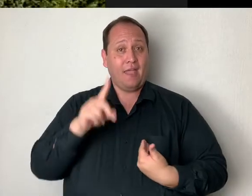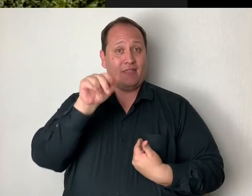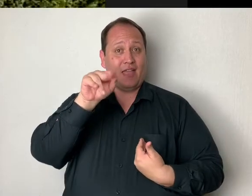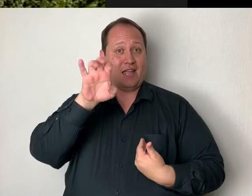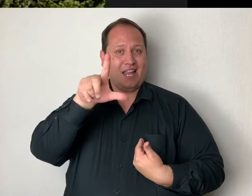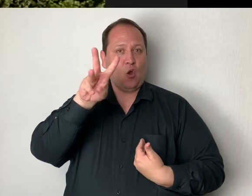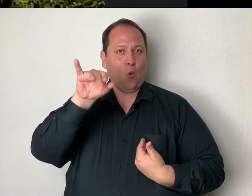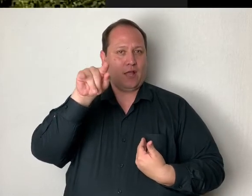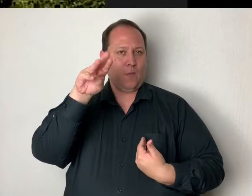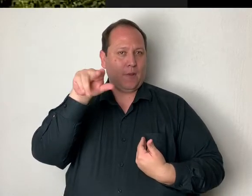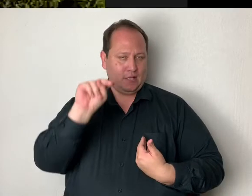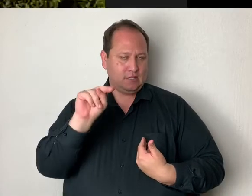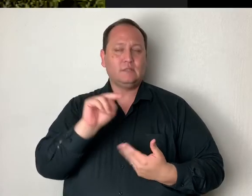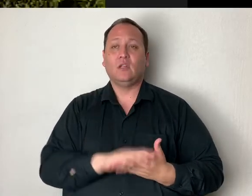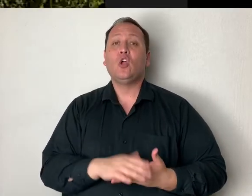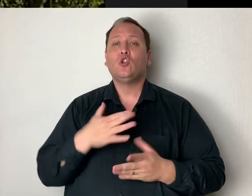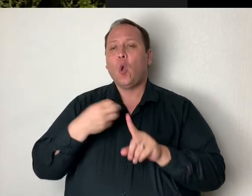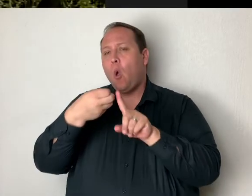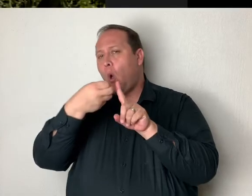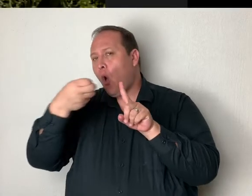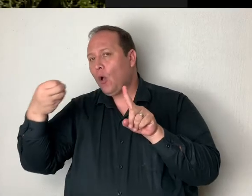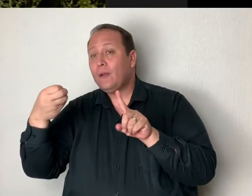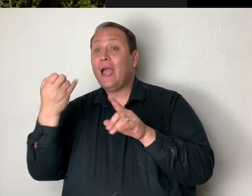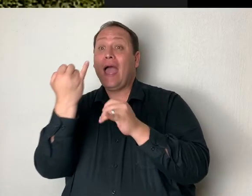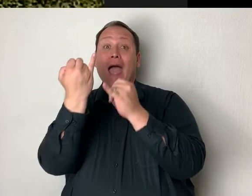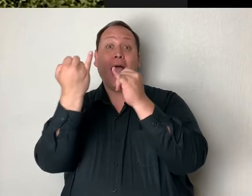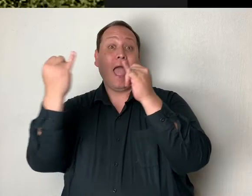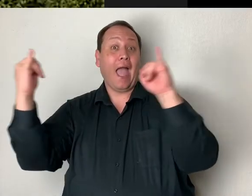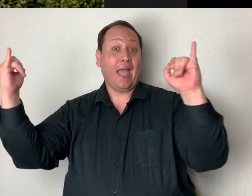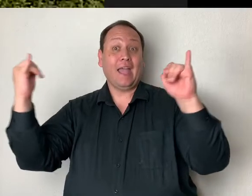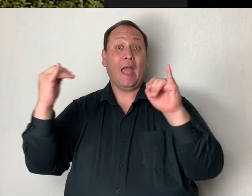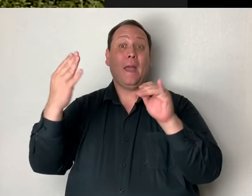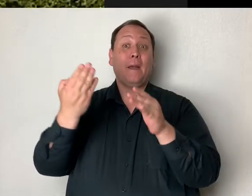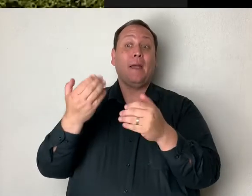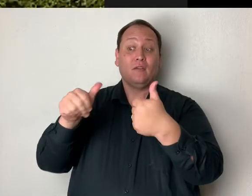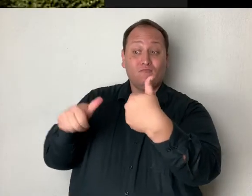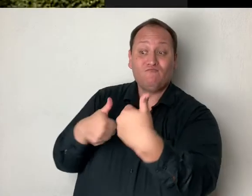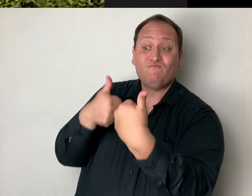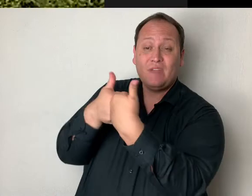el coordinador del Jardín Binacional de Amistad